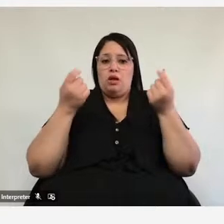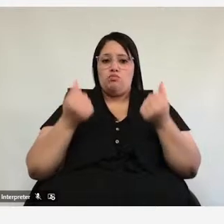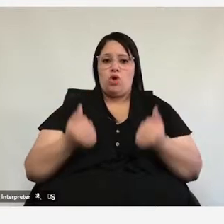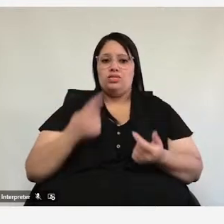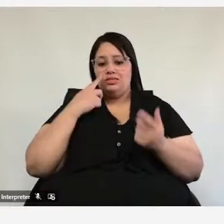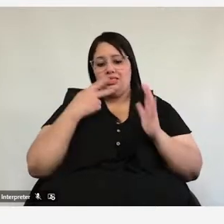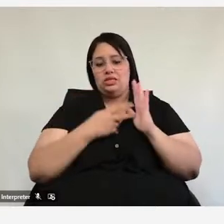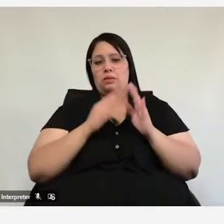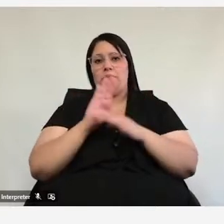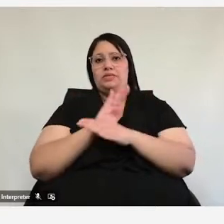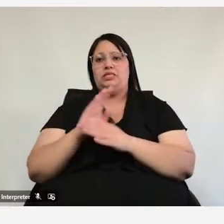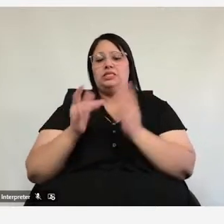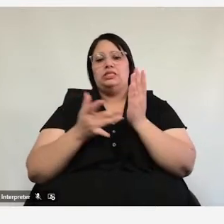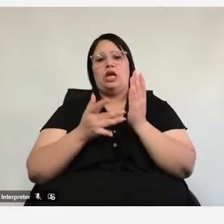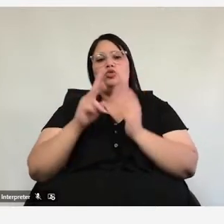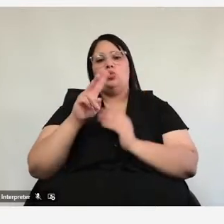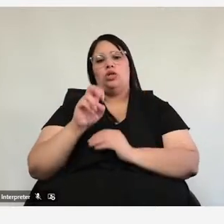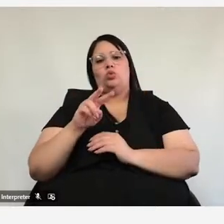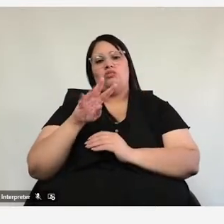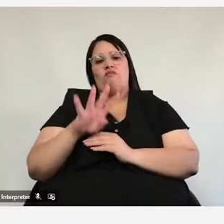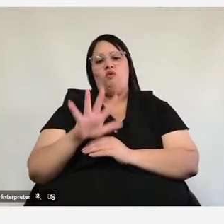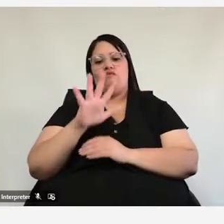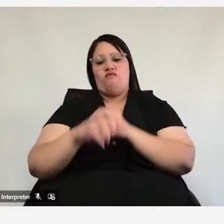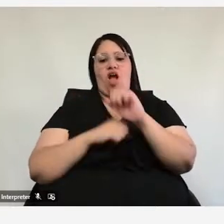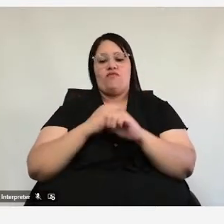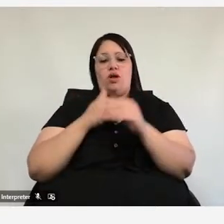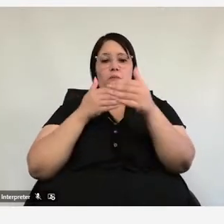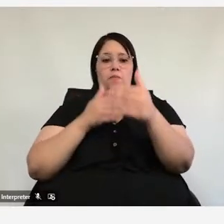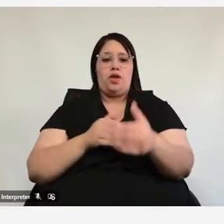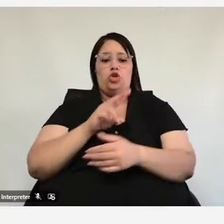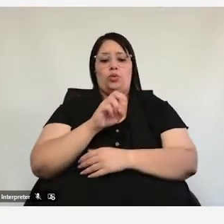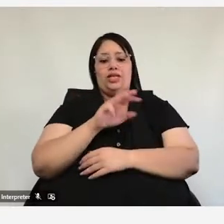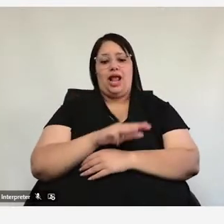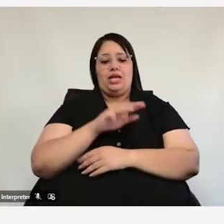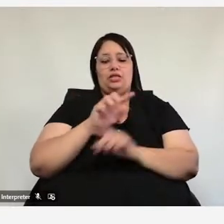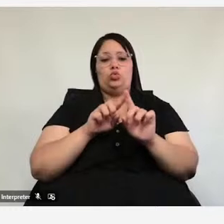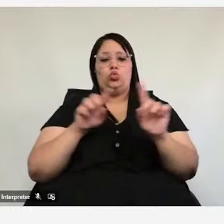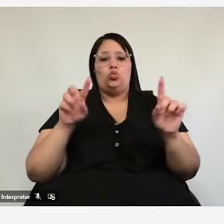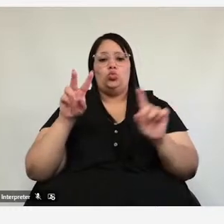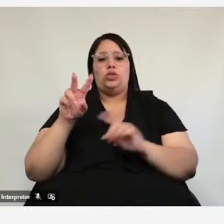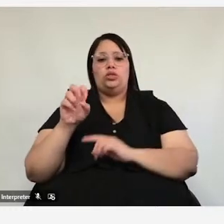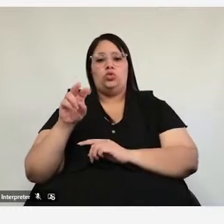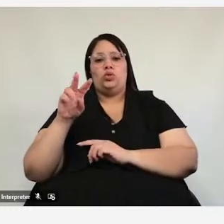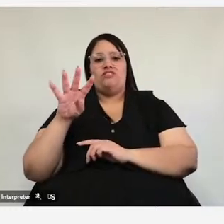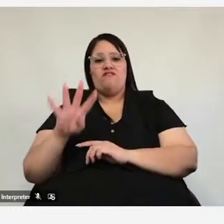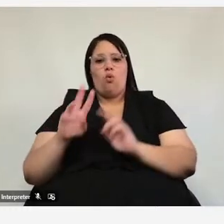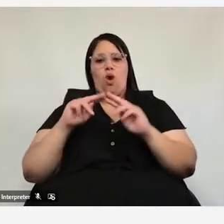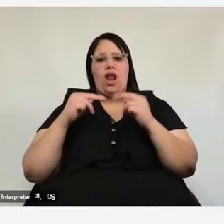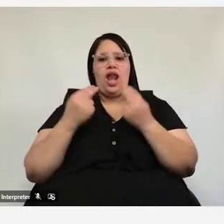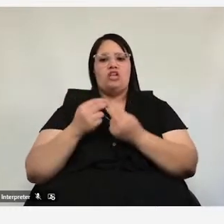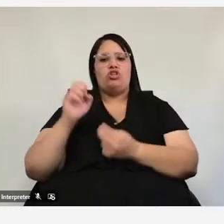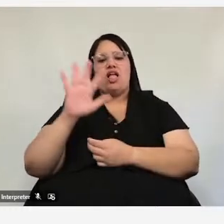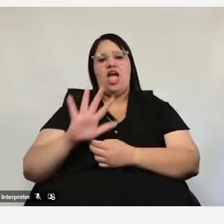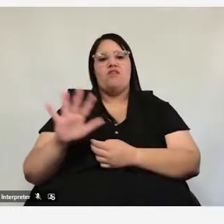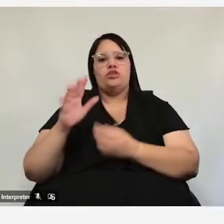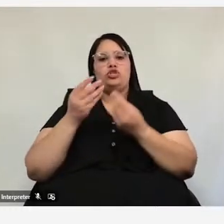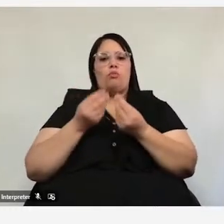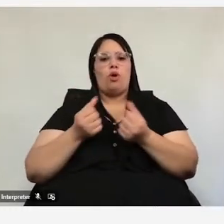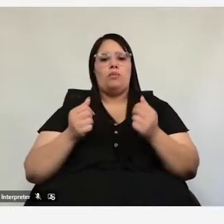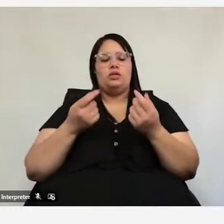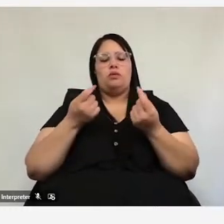Business Tech 2024, over the 5-year period from 2019 to 2024, the national average property price rose